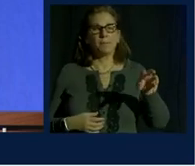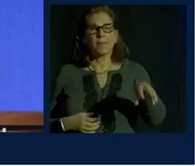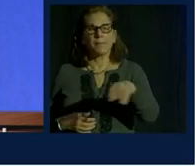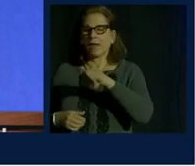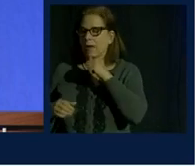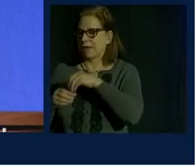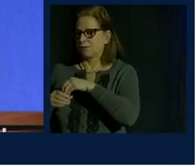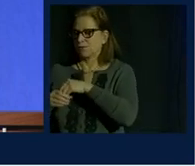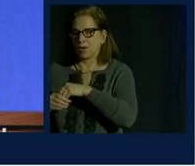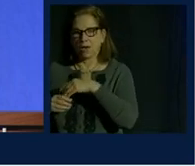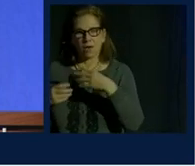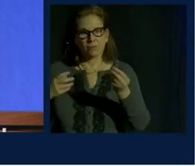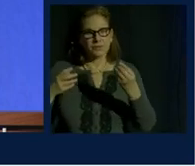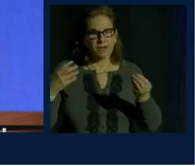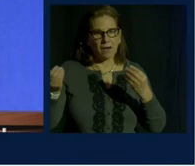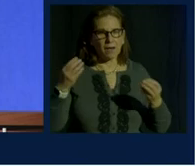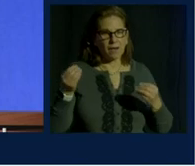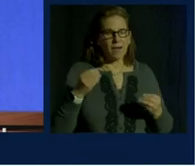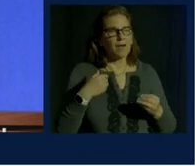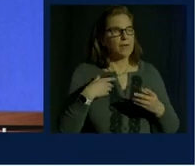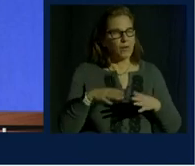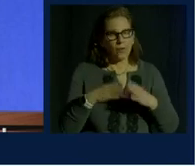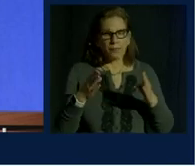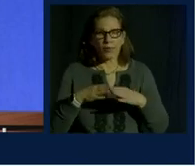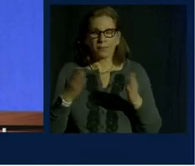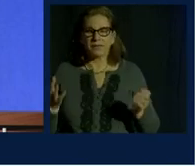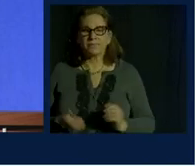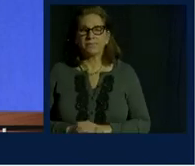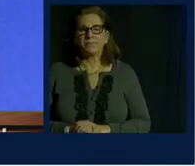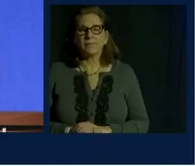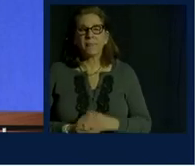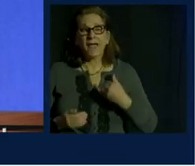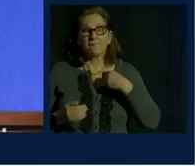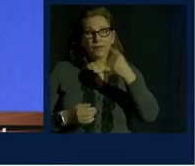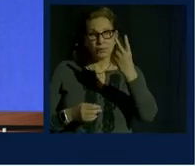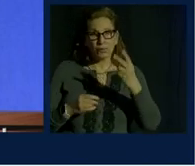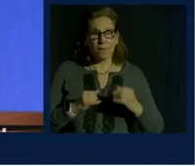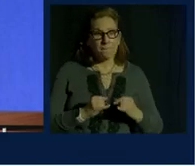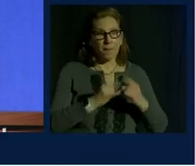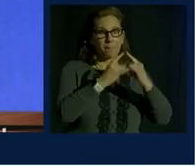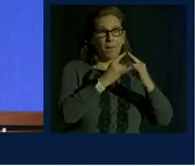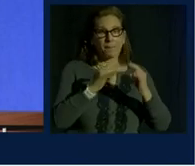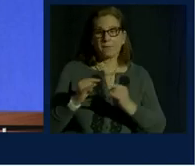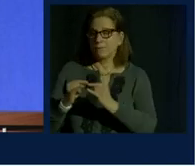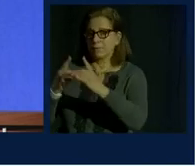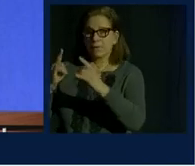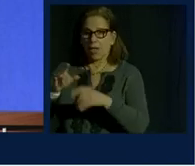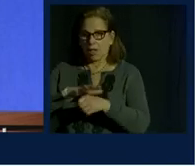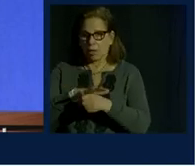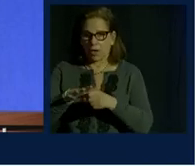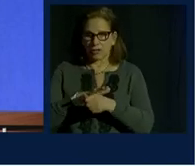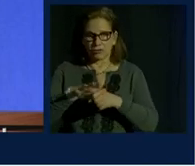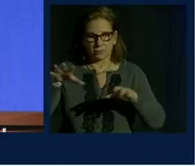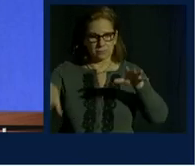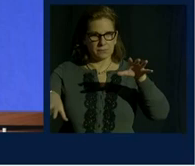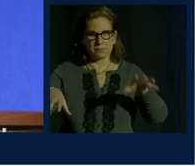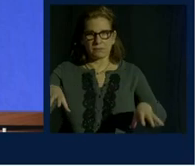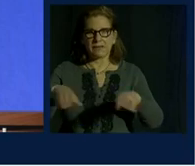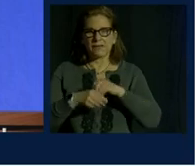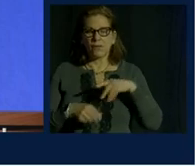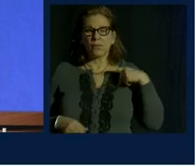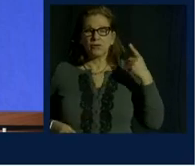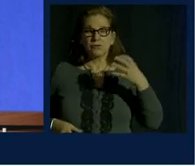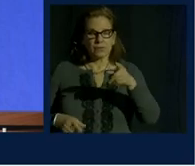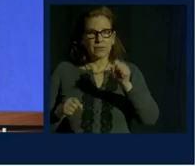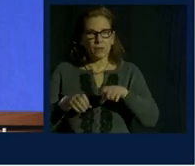under this bill to open up to 2 pop-up locations in the district, which allows them to get open and